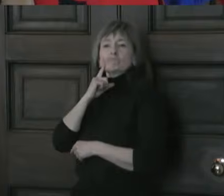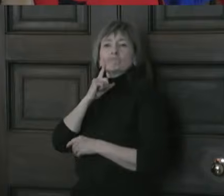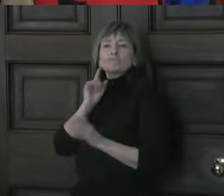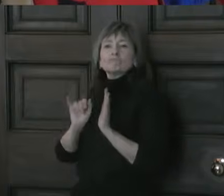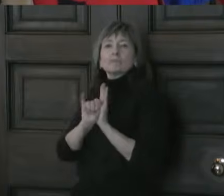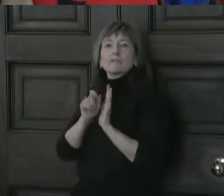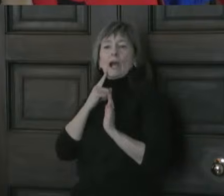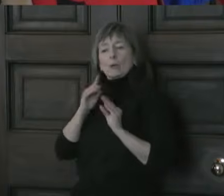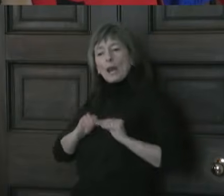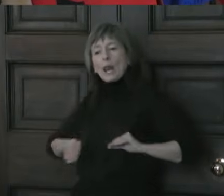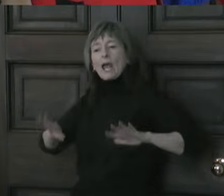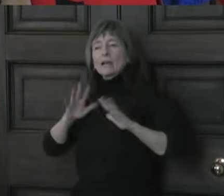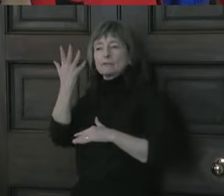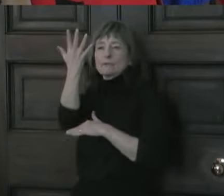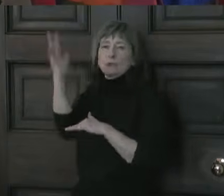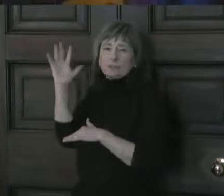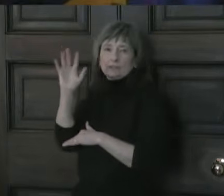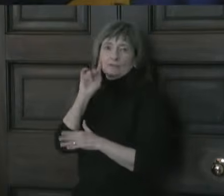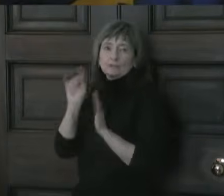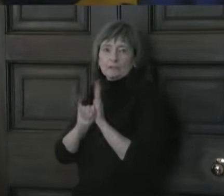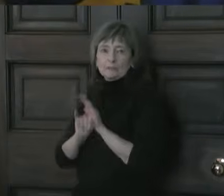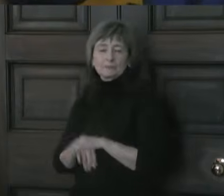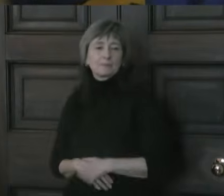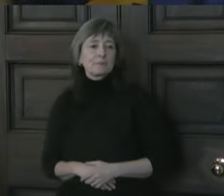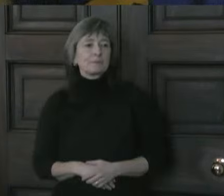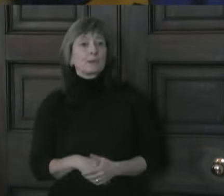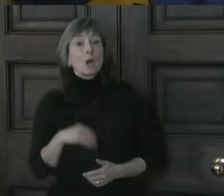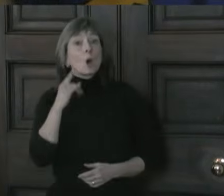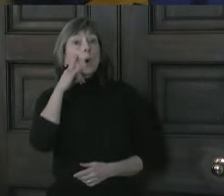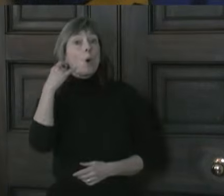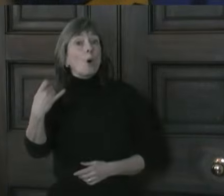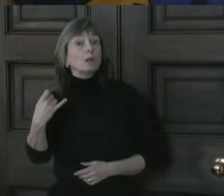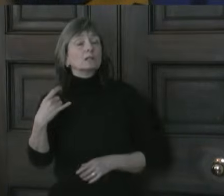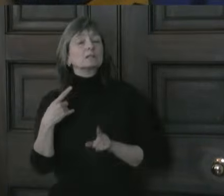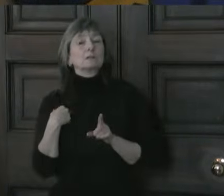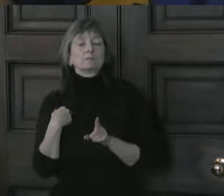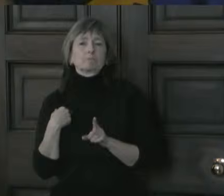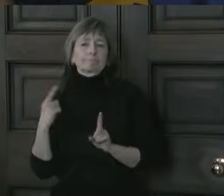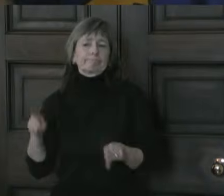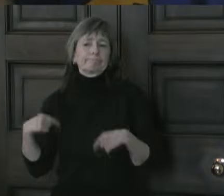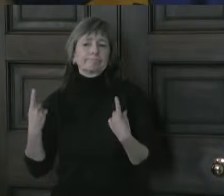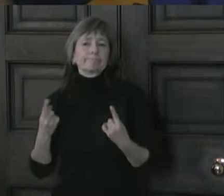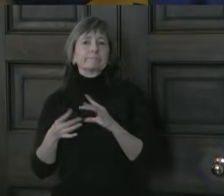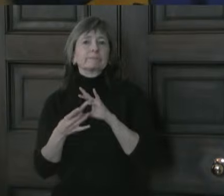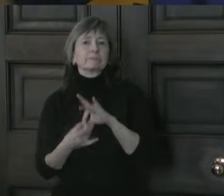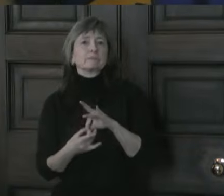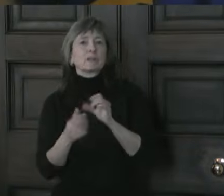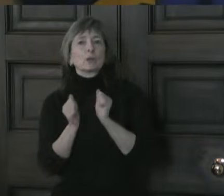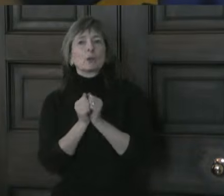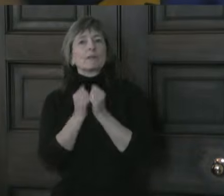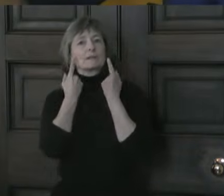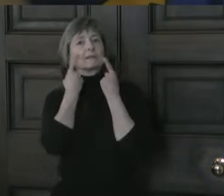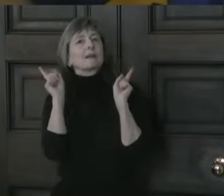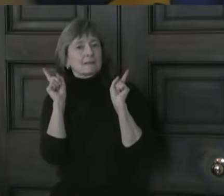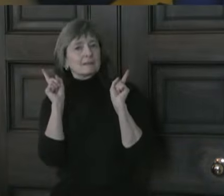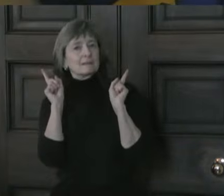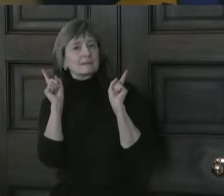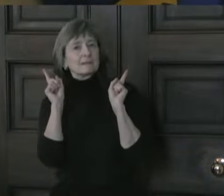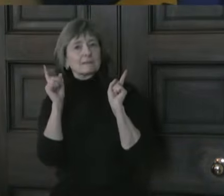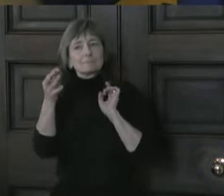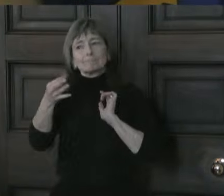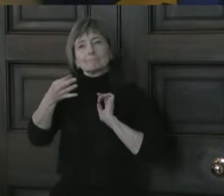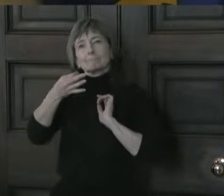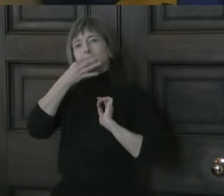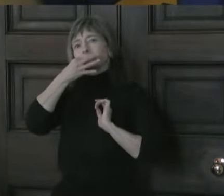province's land and forests. Gold has long been associated with achievement and